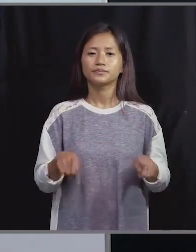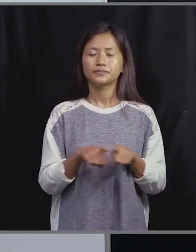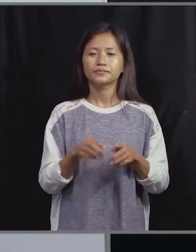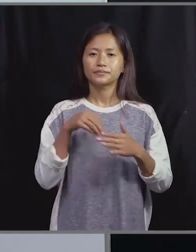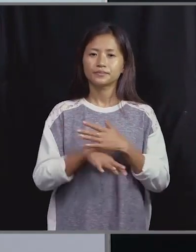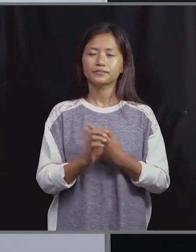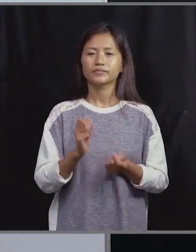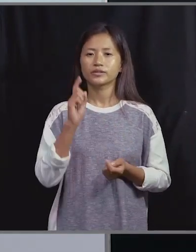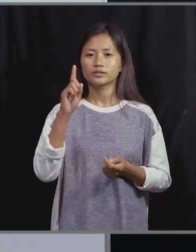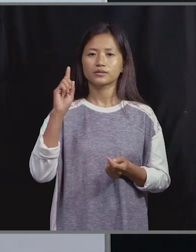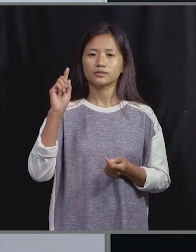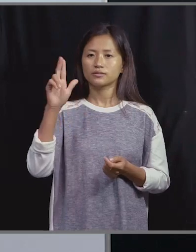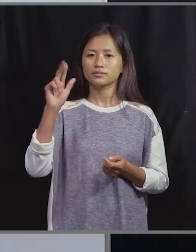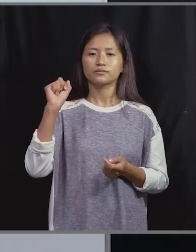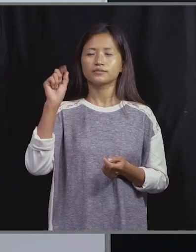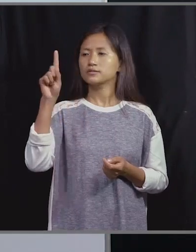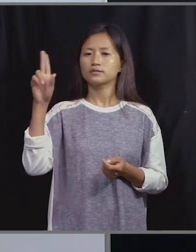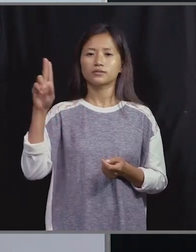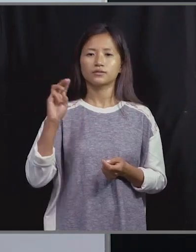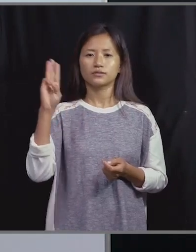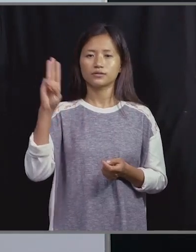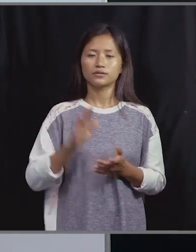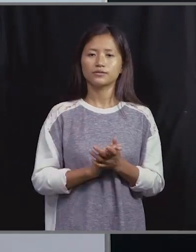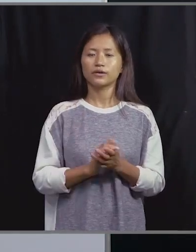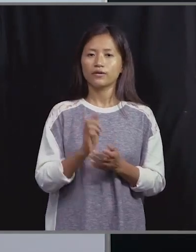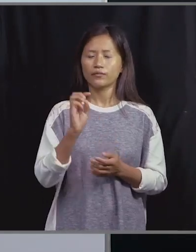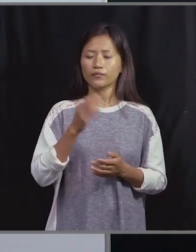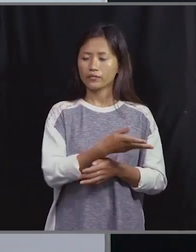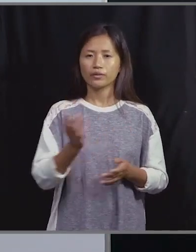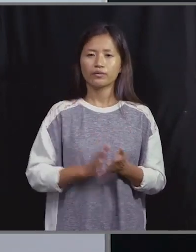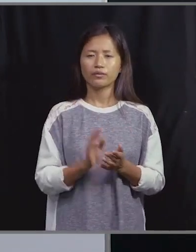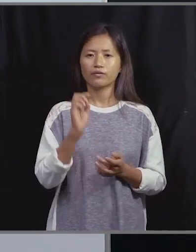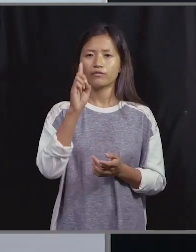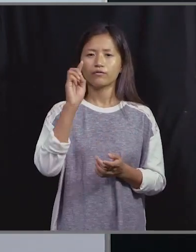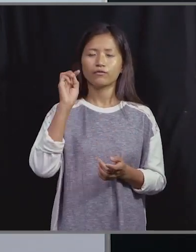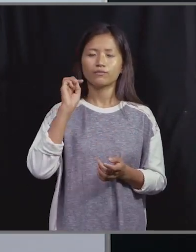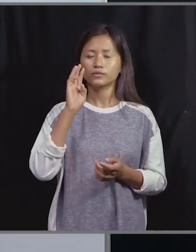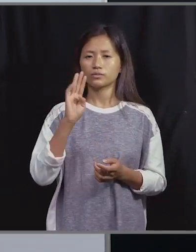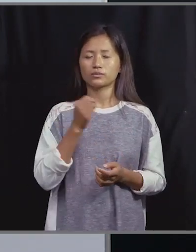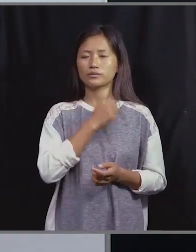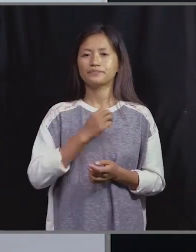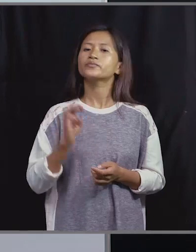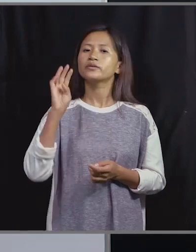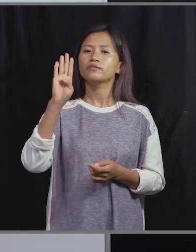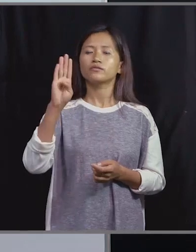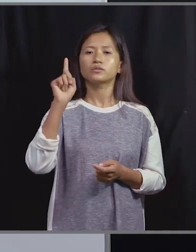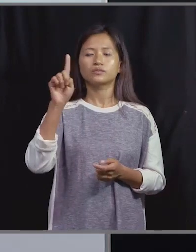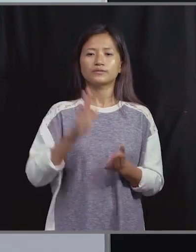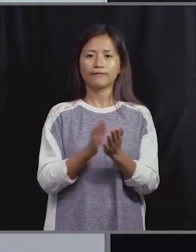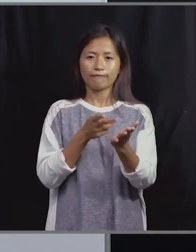And in 1813, you will find that there were 41 villages in this region. So if you can just